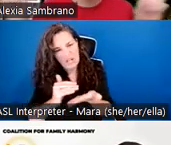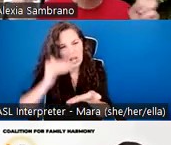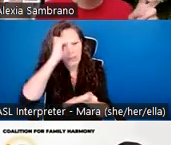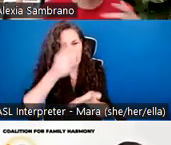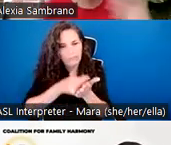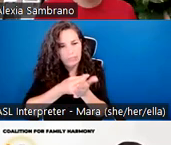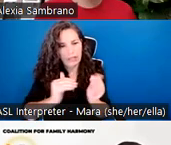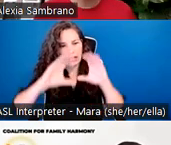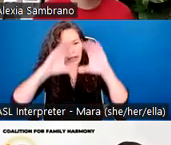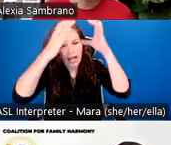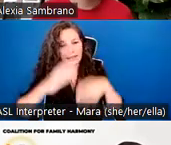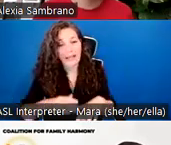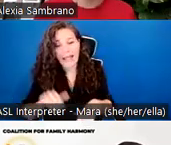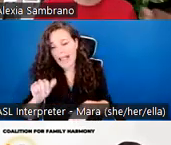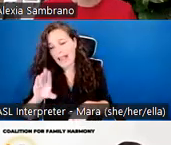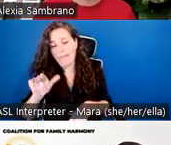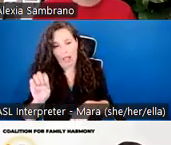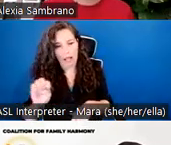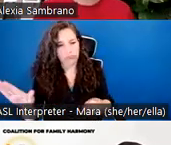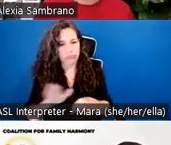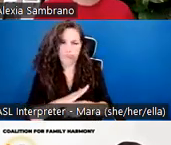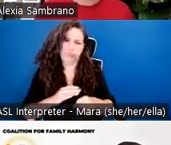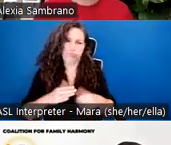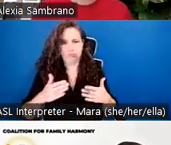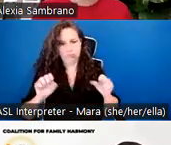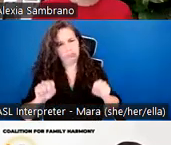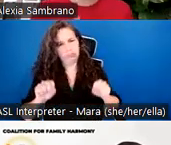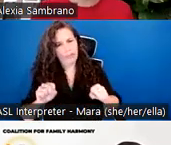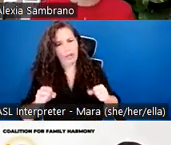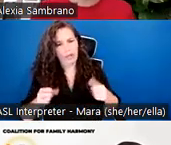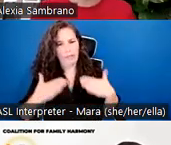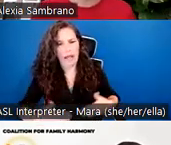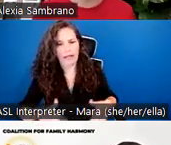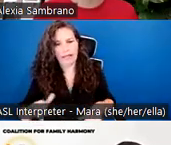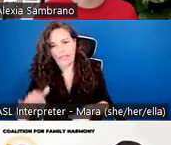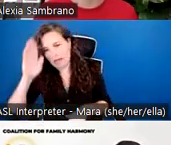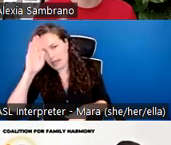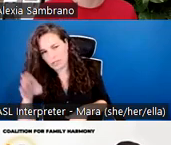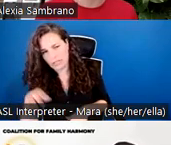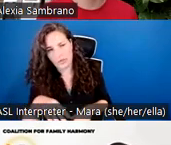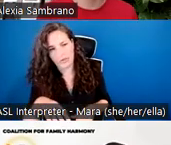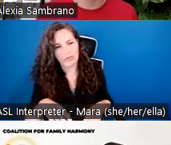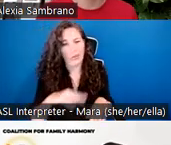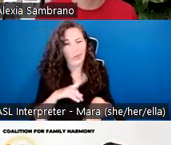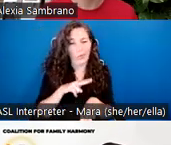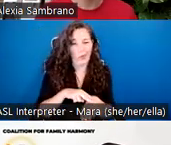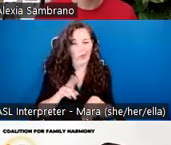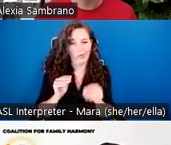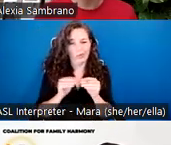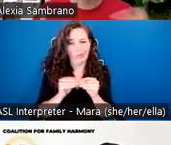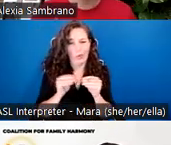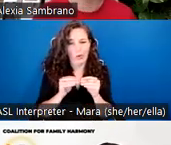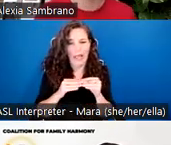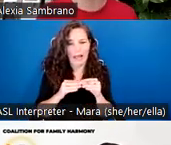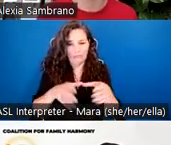So normal is pretty much coded language for a body that is able to work and produce at a satisfactory rate for the capitalist system.